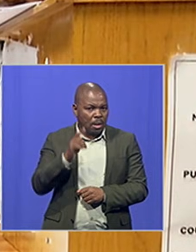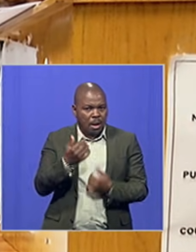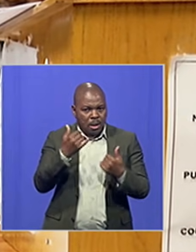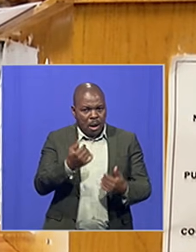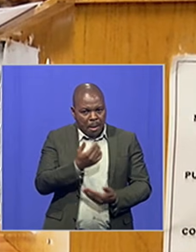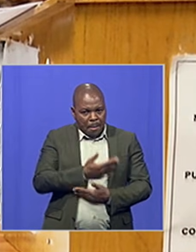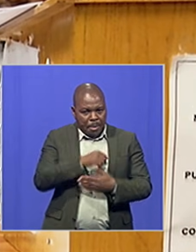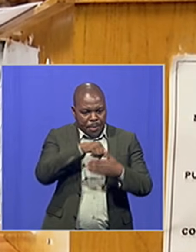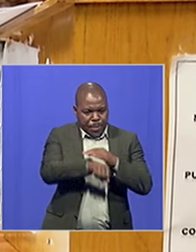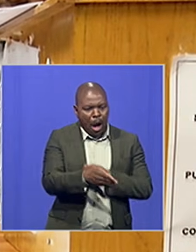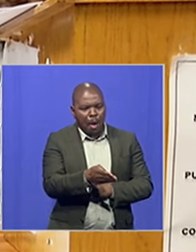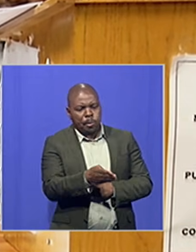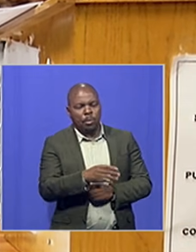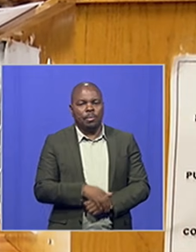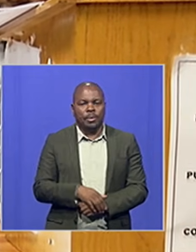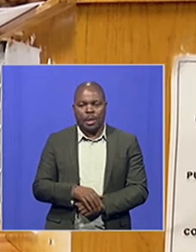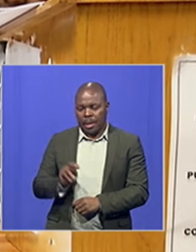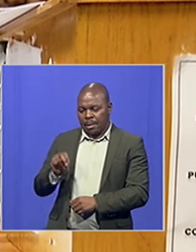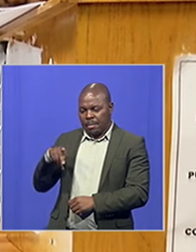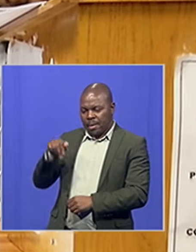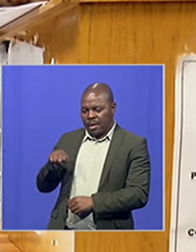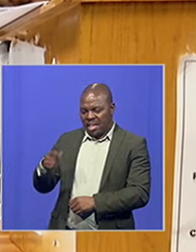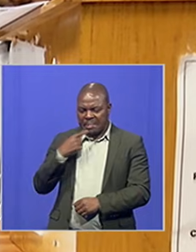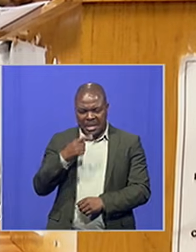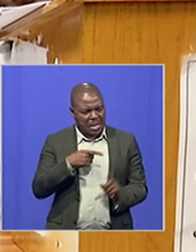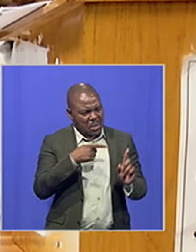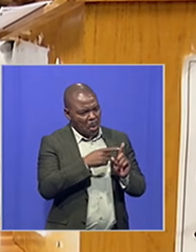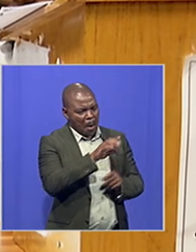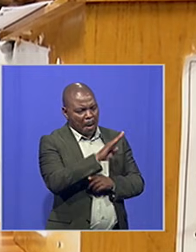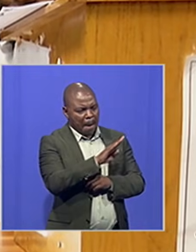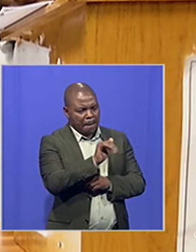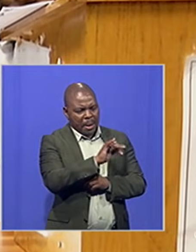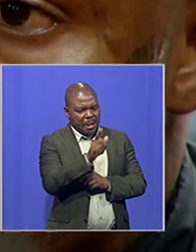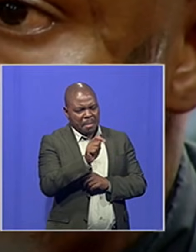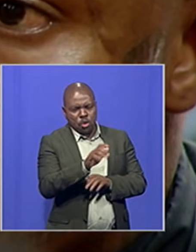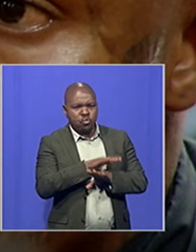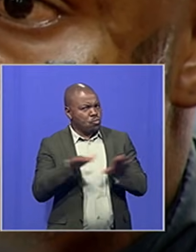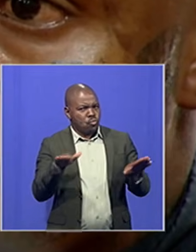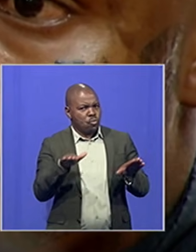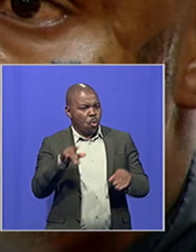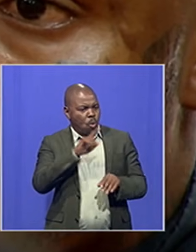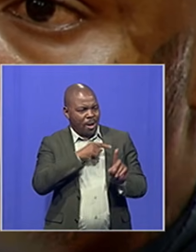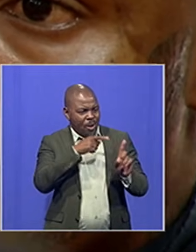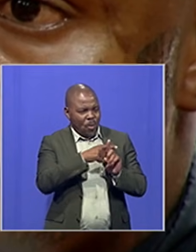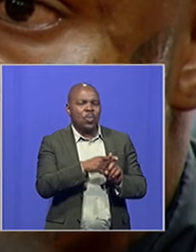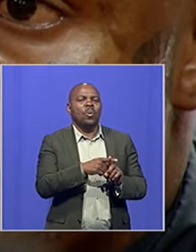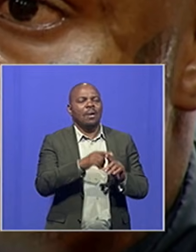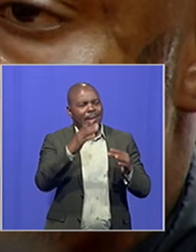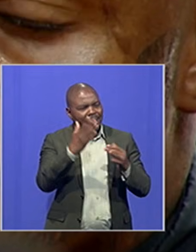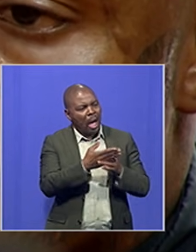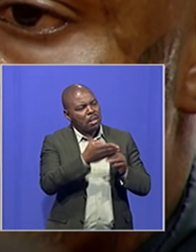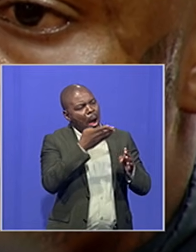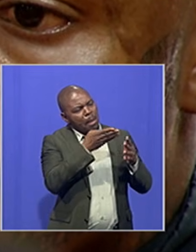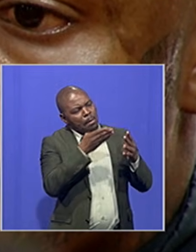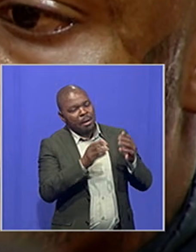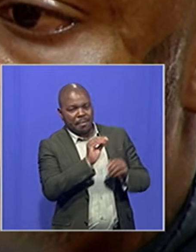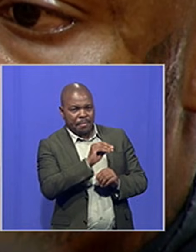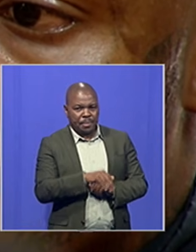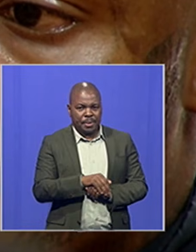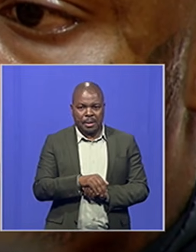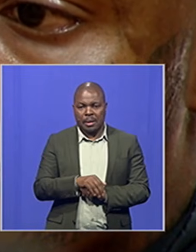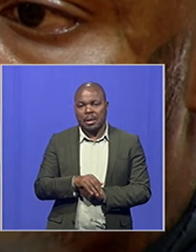born. Puso e kgatlhanong le beili ka ntlha ya fa e re molatofadiwa ke motlola molao gape. Mosekisi a re molatofadiwa